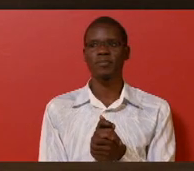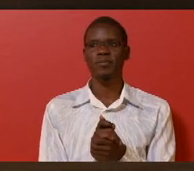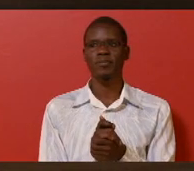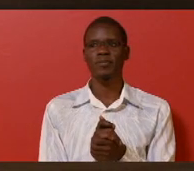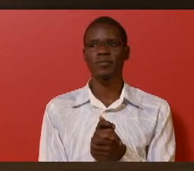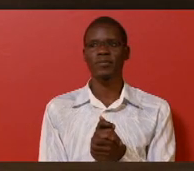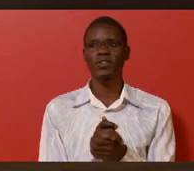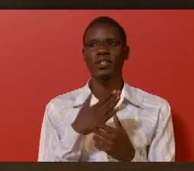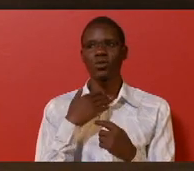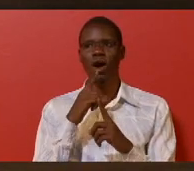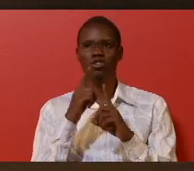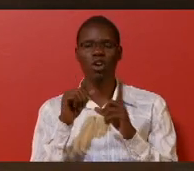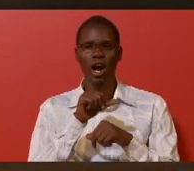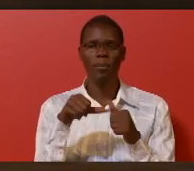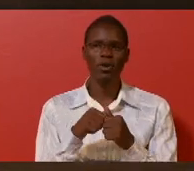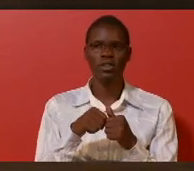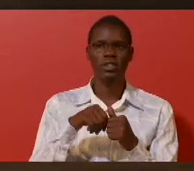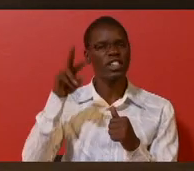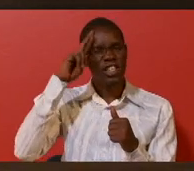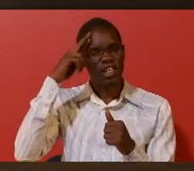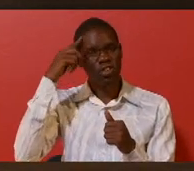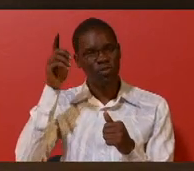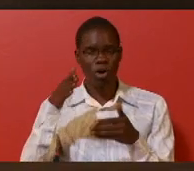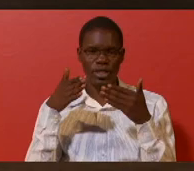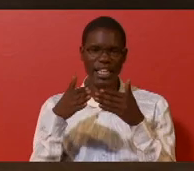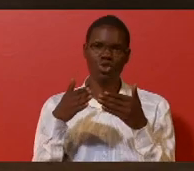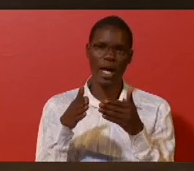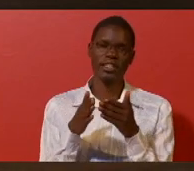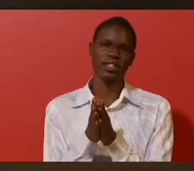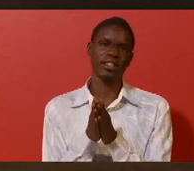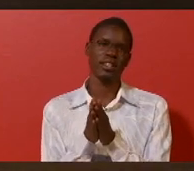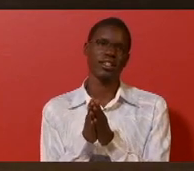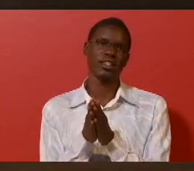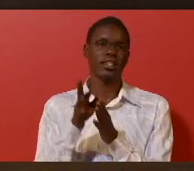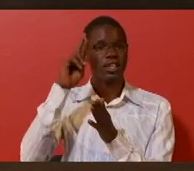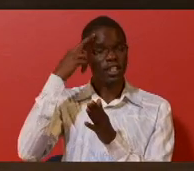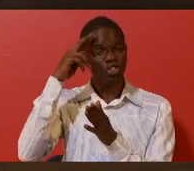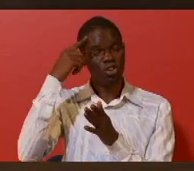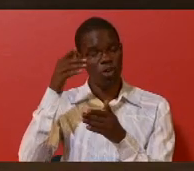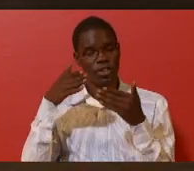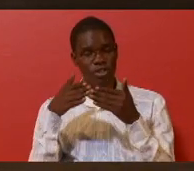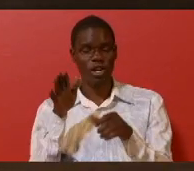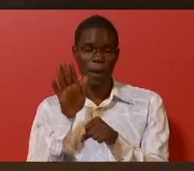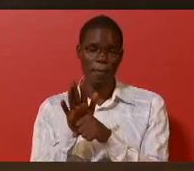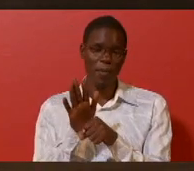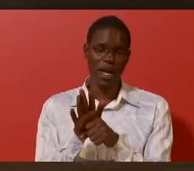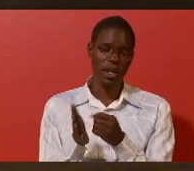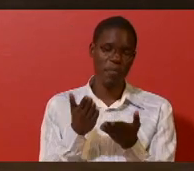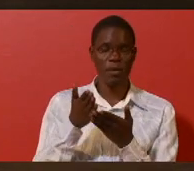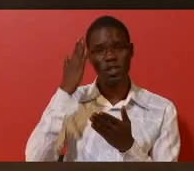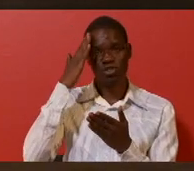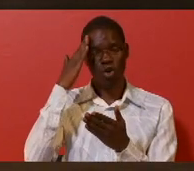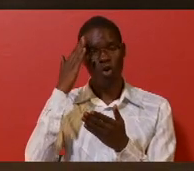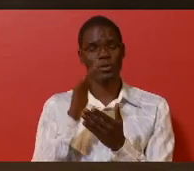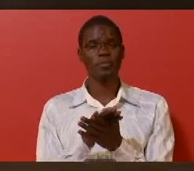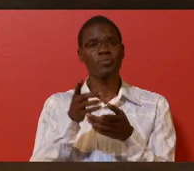So let's talk a little bit about the purpose of sexuality. All right, the purpose of sexuality. I know that many of us think we know what the purpose